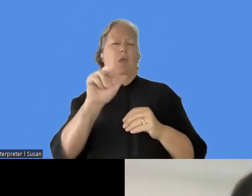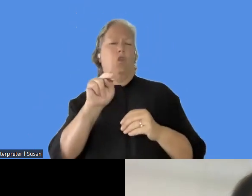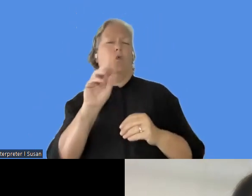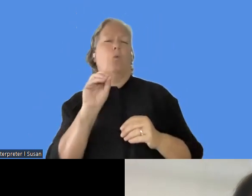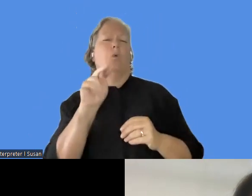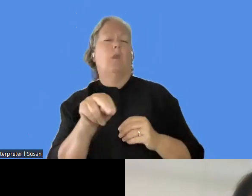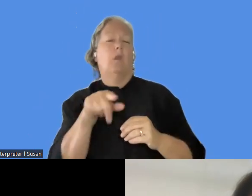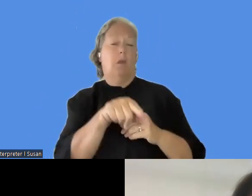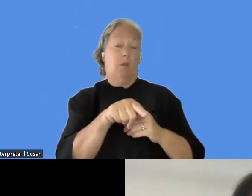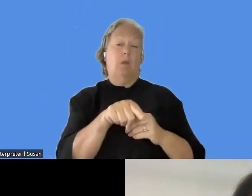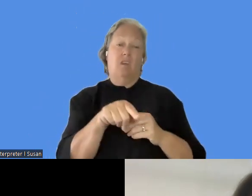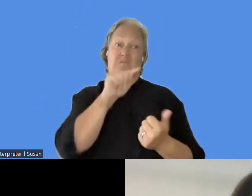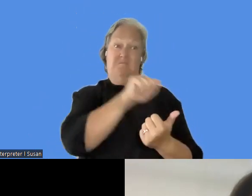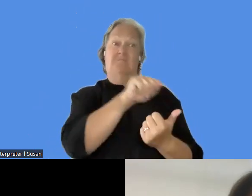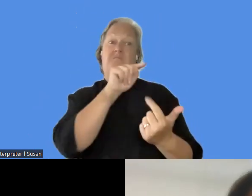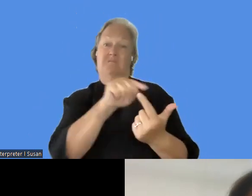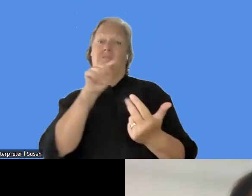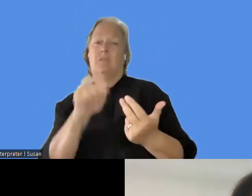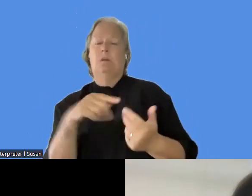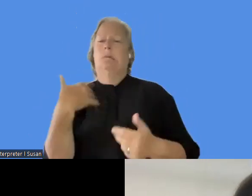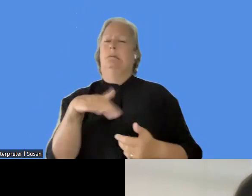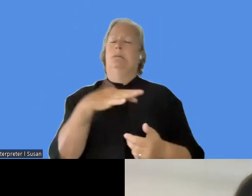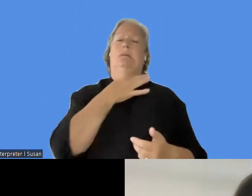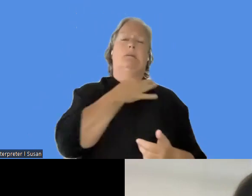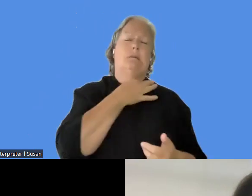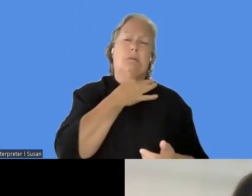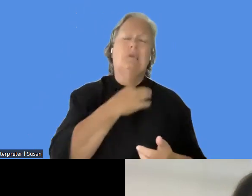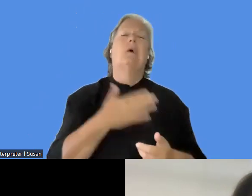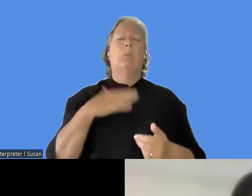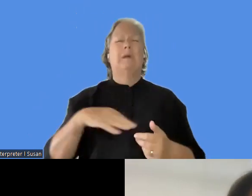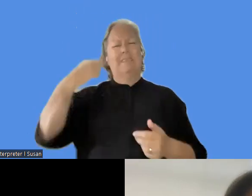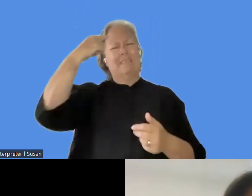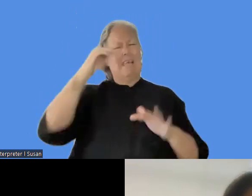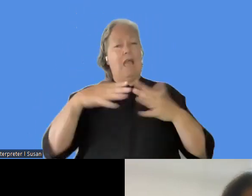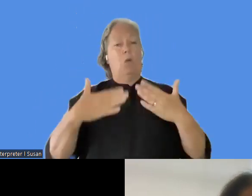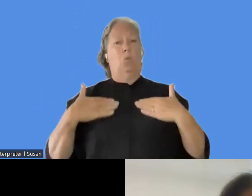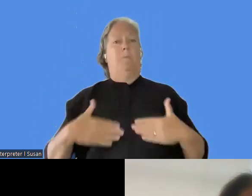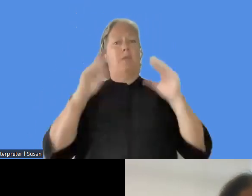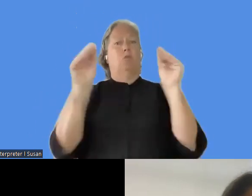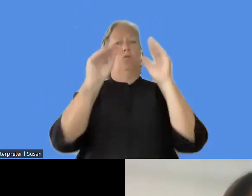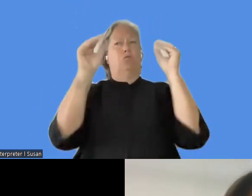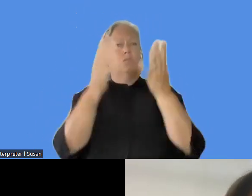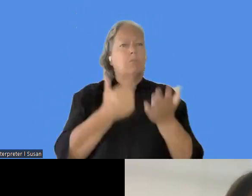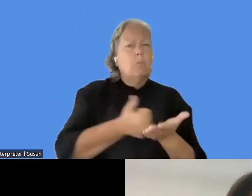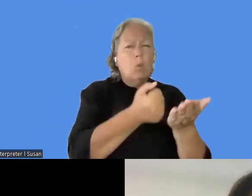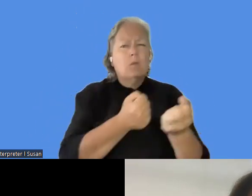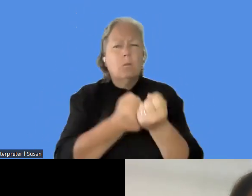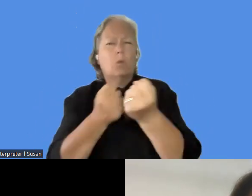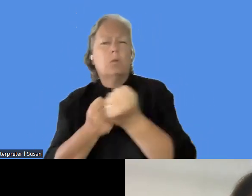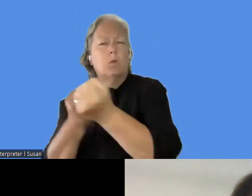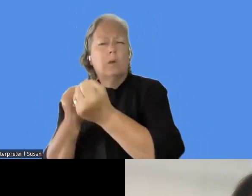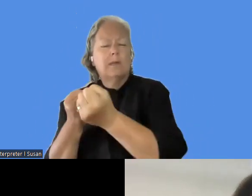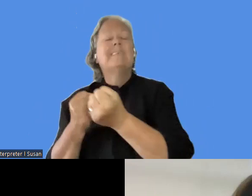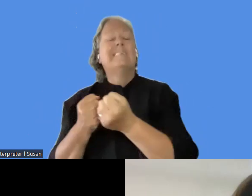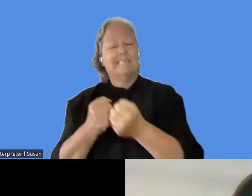humanitarian programs by including the needs of people with disabilities. It is therefore vital to explore data